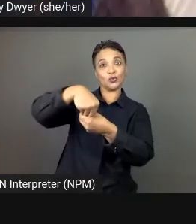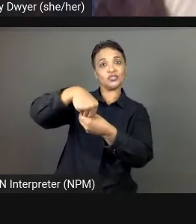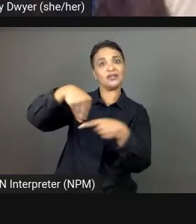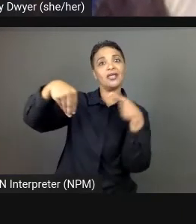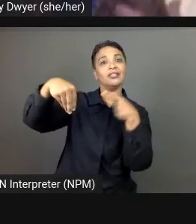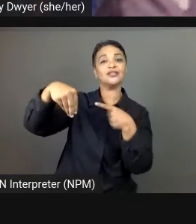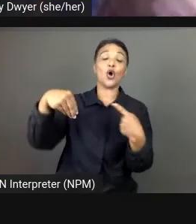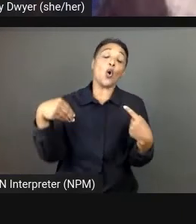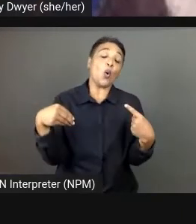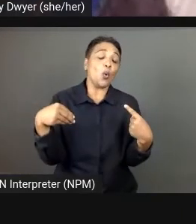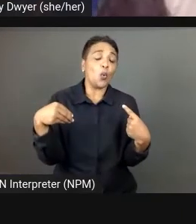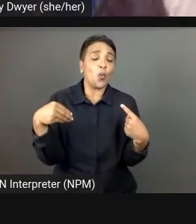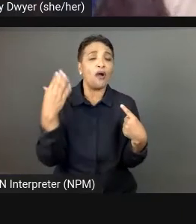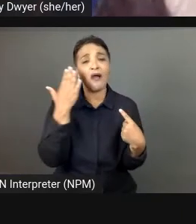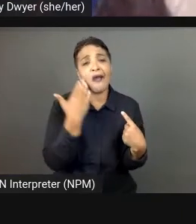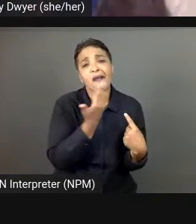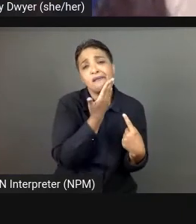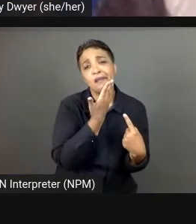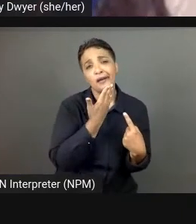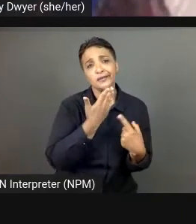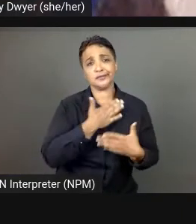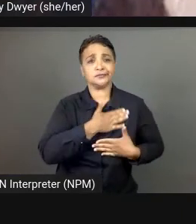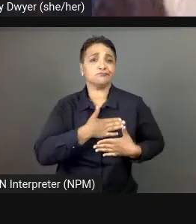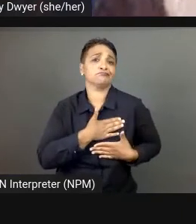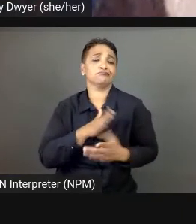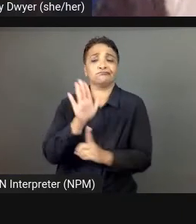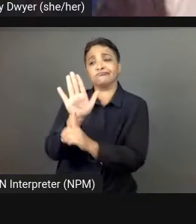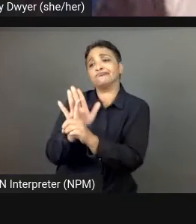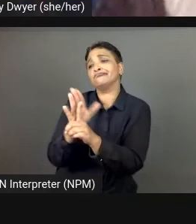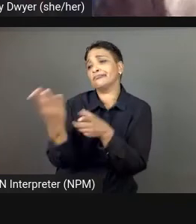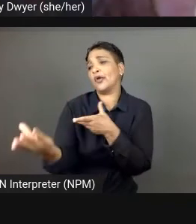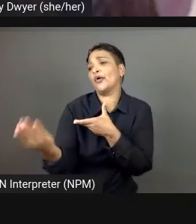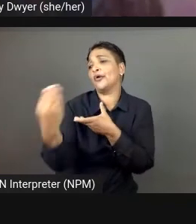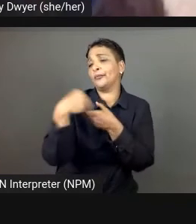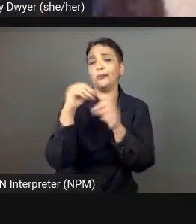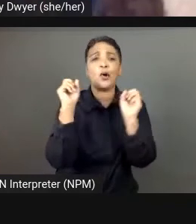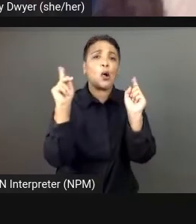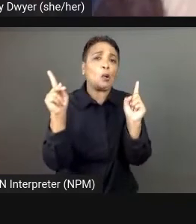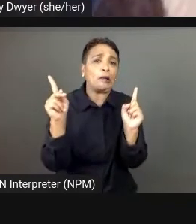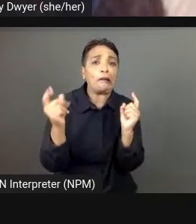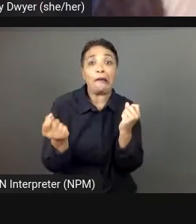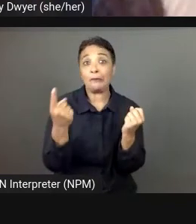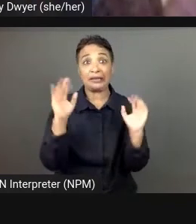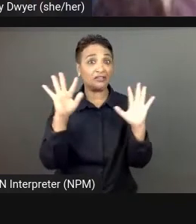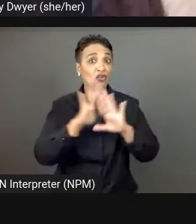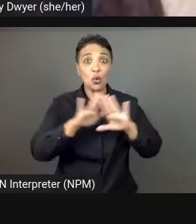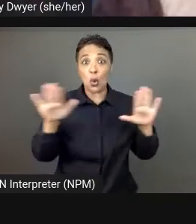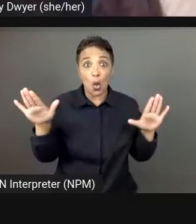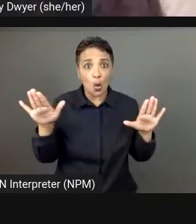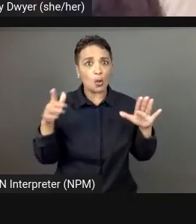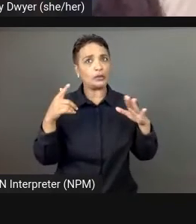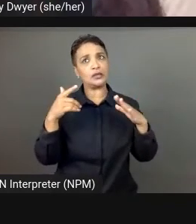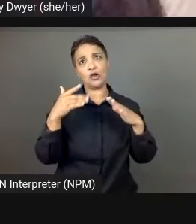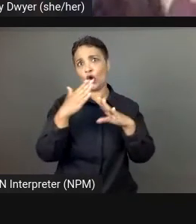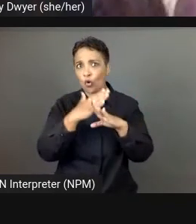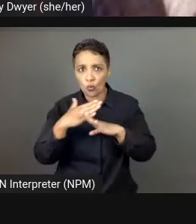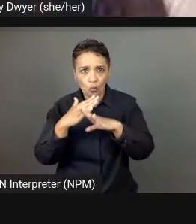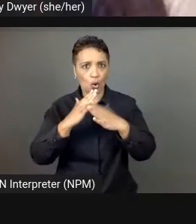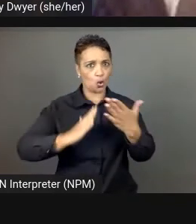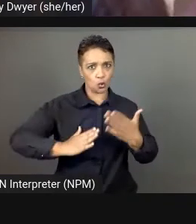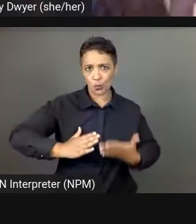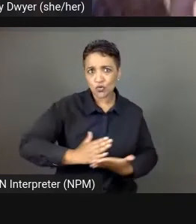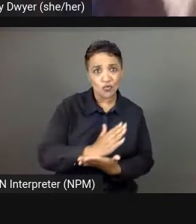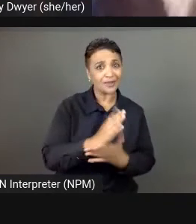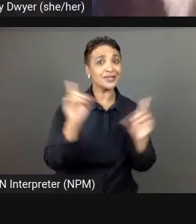to have, a little bit of charity that will involve a few people if we get a chance. It's not just for protection people. It's not just for the human rights people. It's for